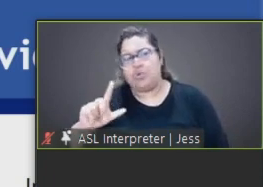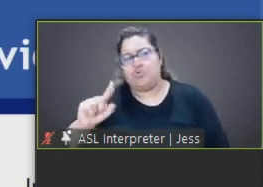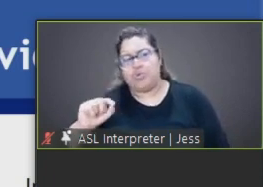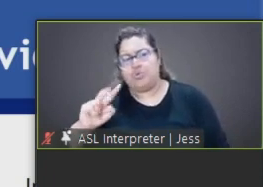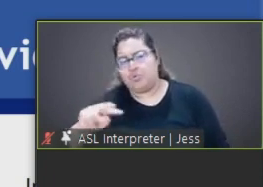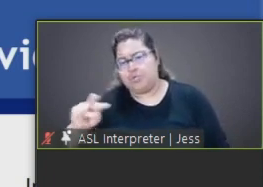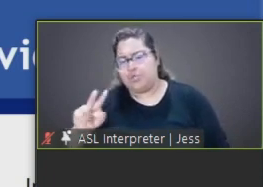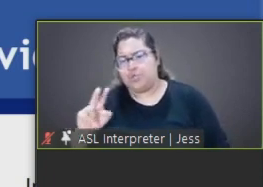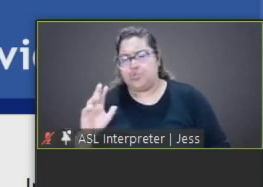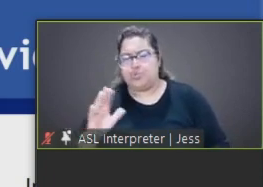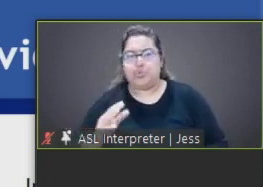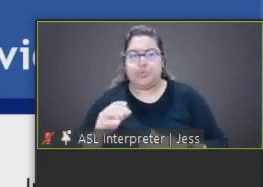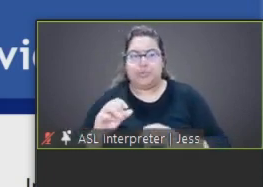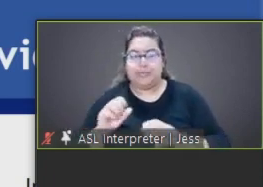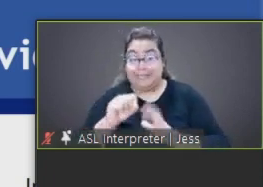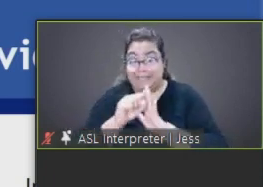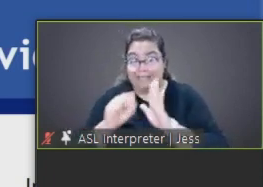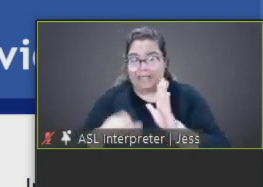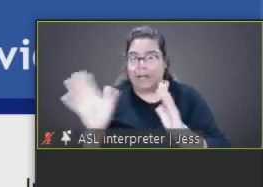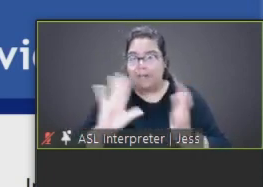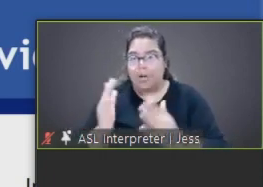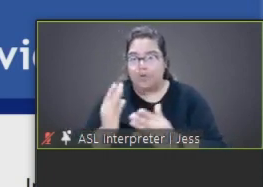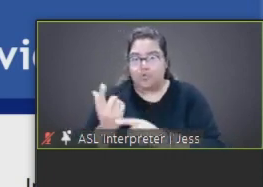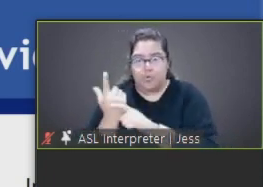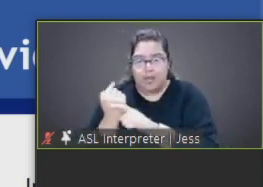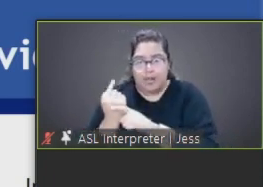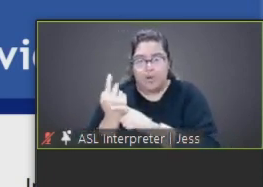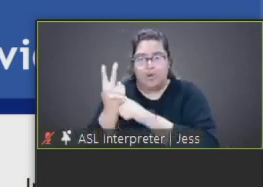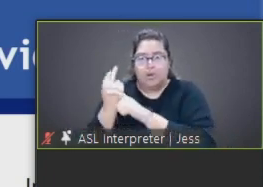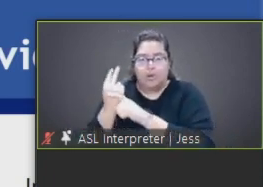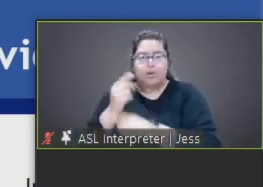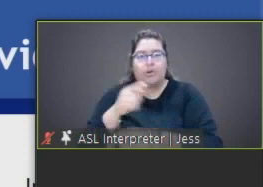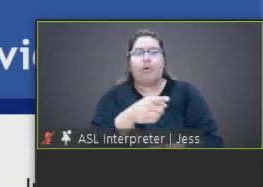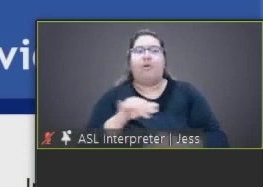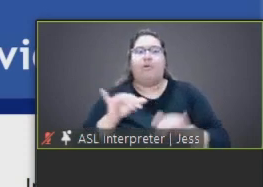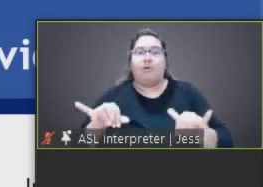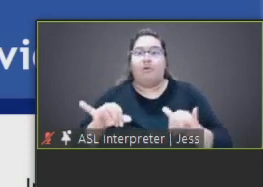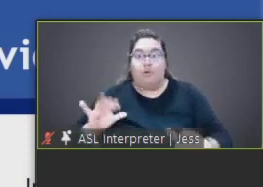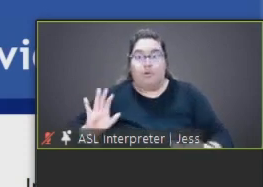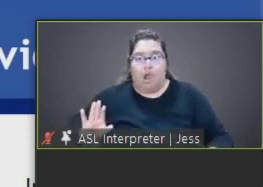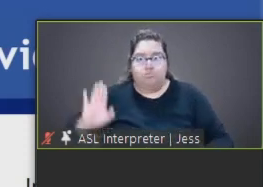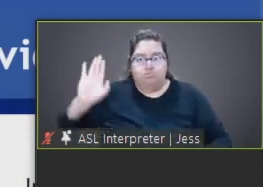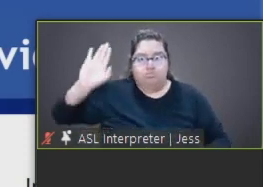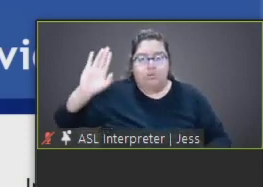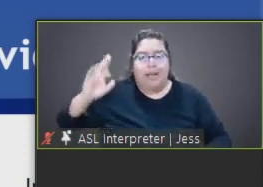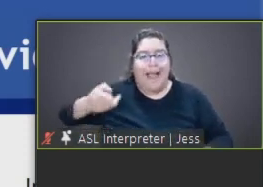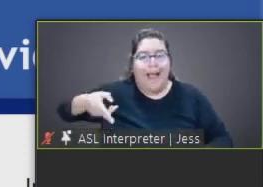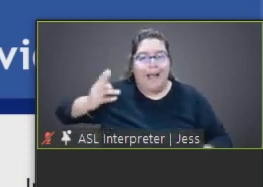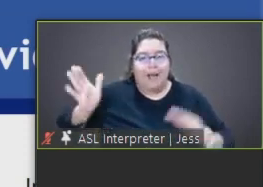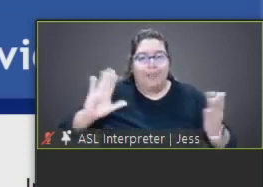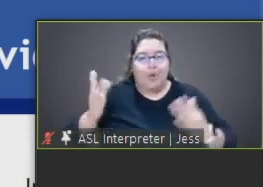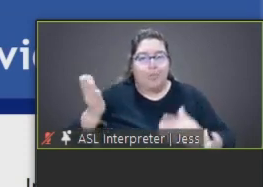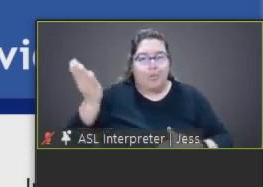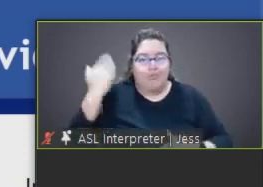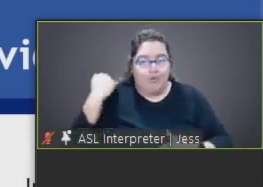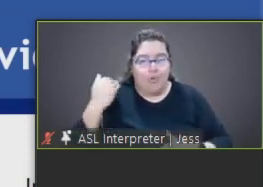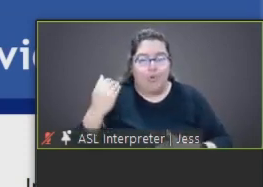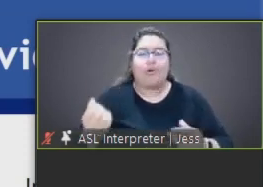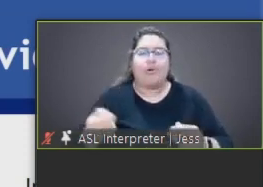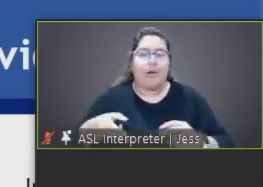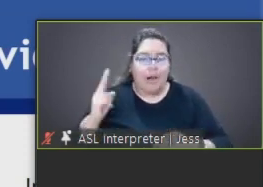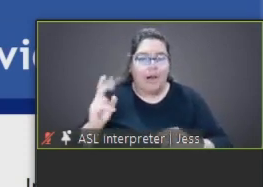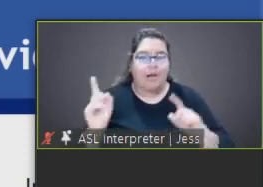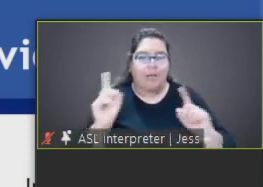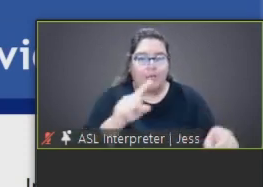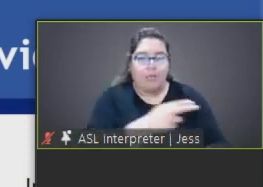to compare that value to. So again, very high levels of RSV transmission resulting in hospitalizations right now and earlier